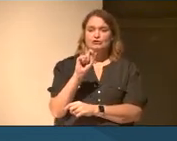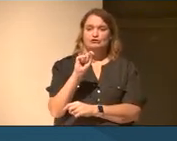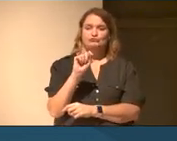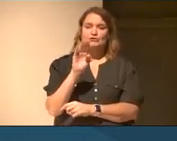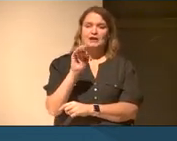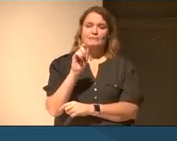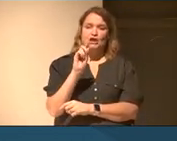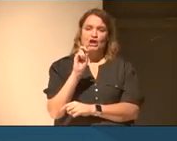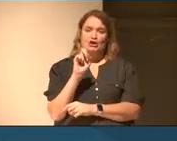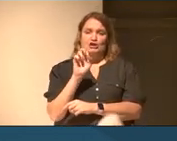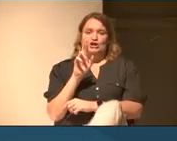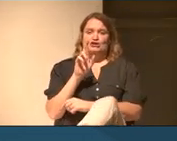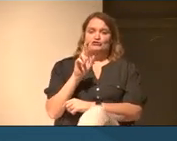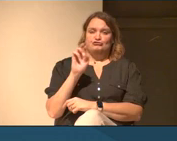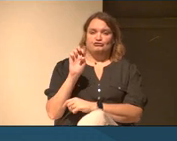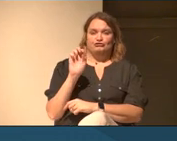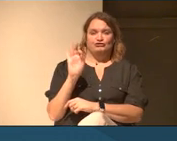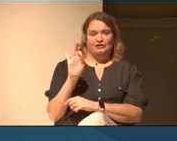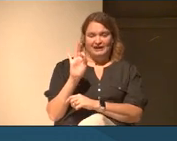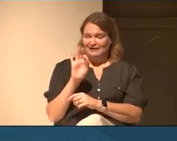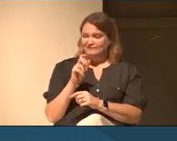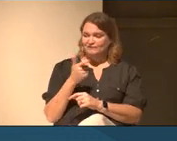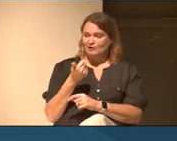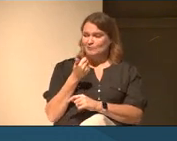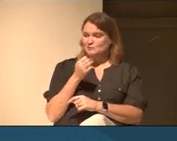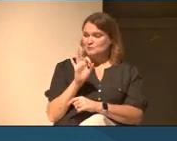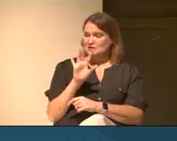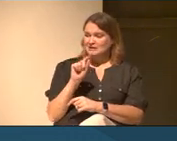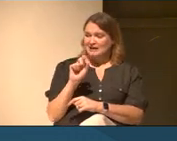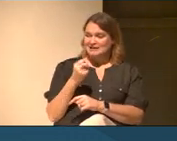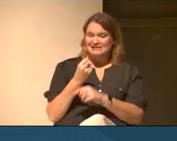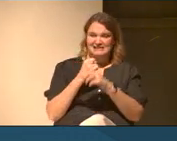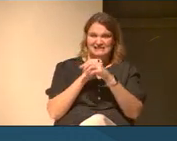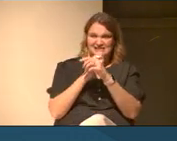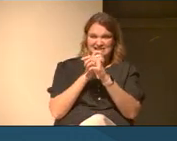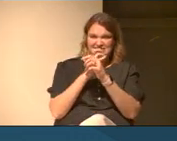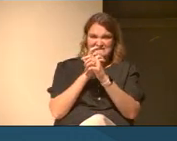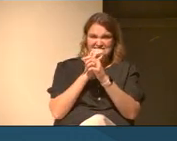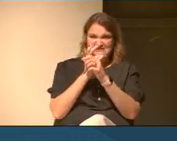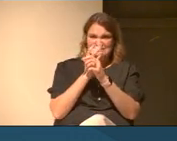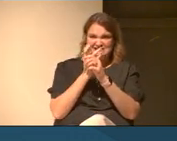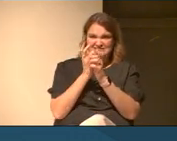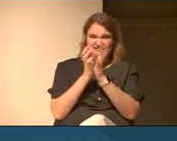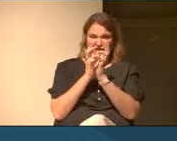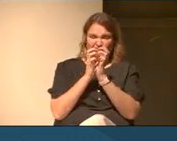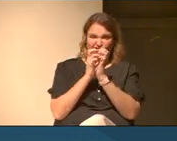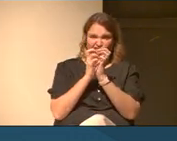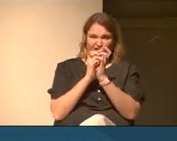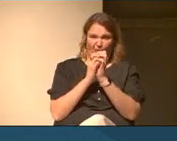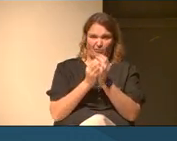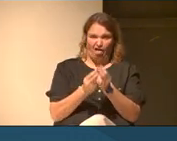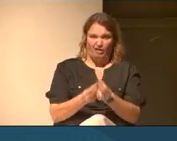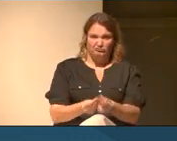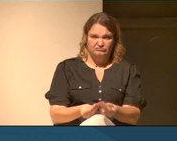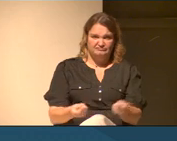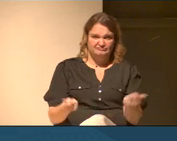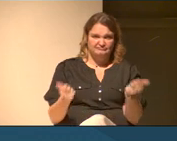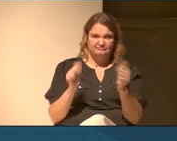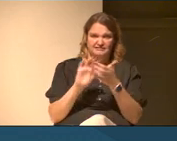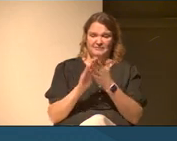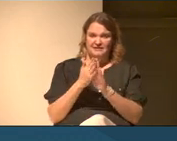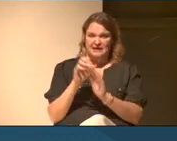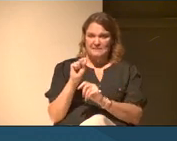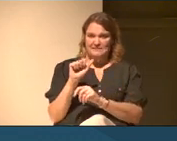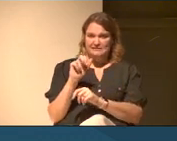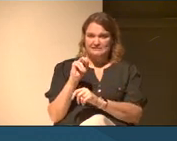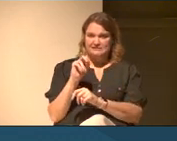of coral bleaching. The slimy seaweeds grow all over the skeleton, and eventually they actually just crumble and turn into sand. So, and corals aren't